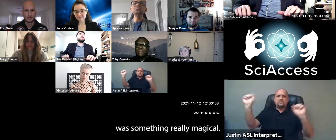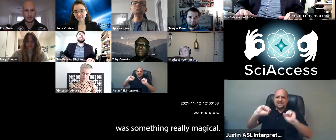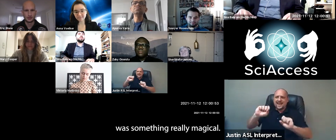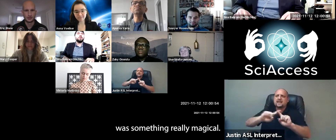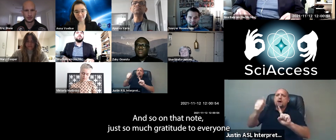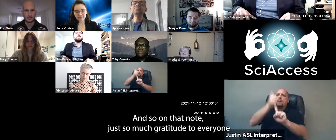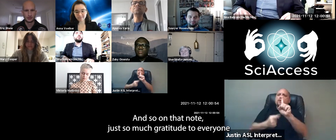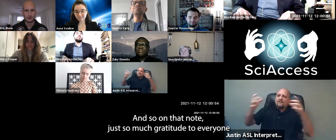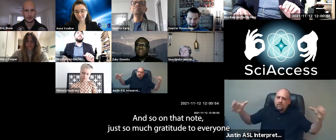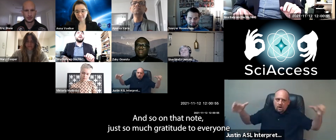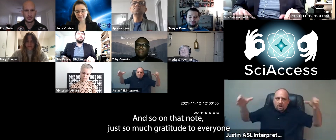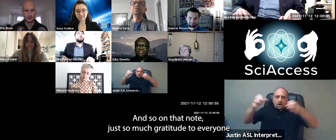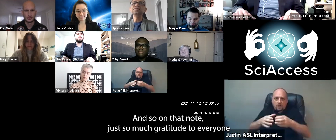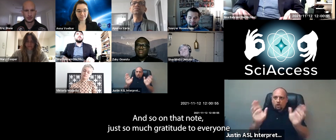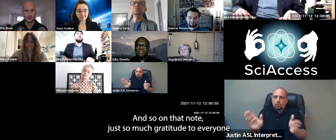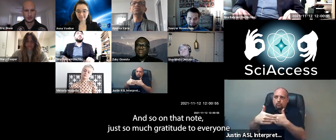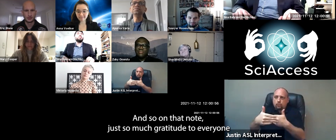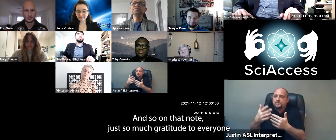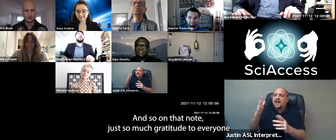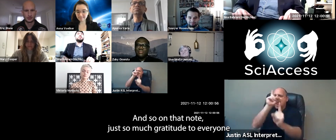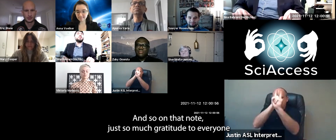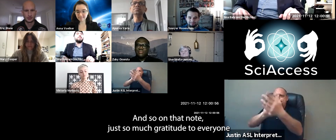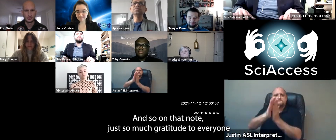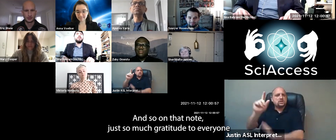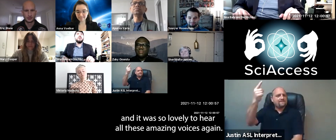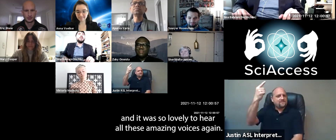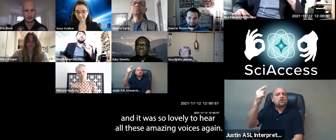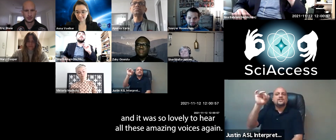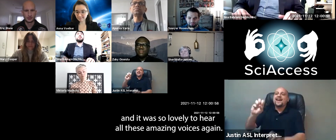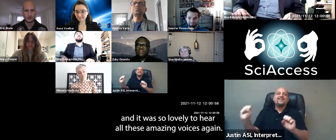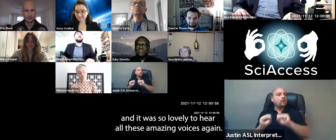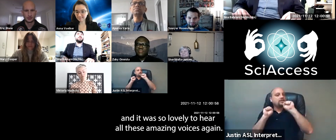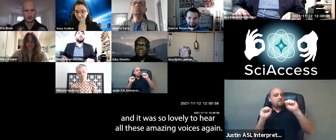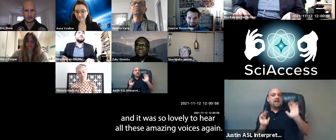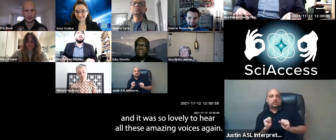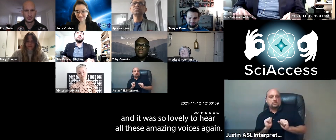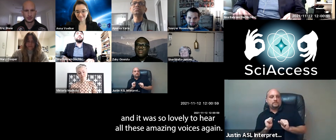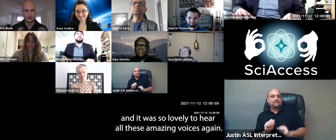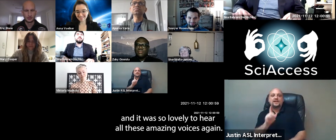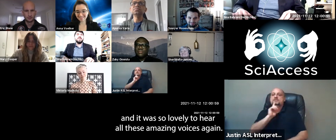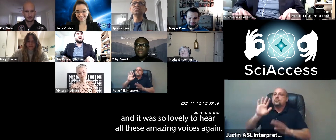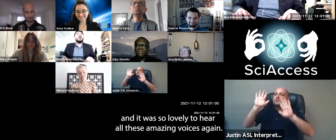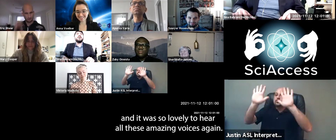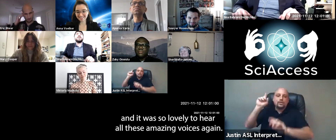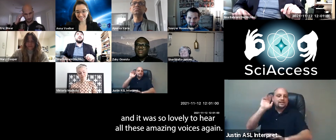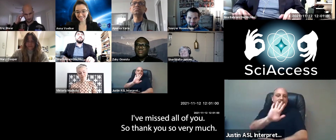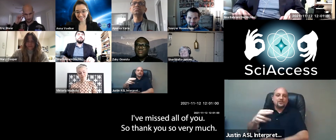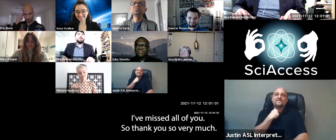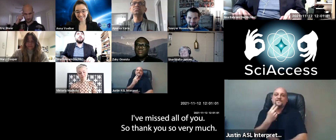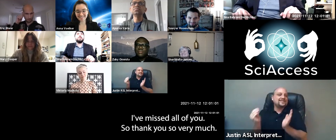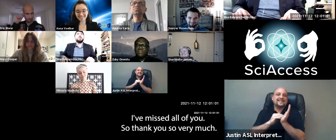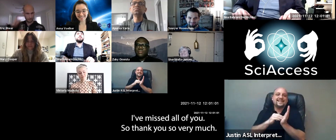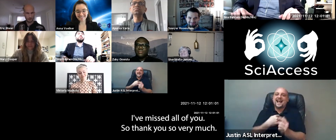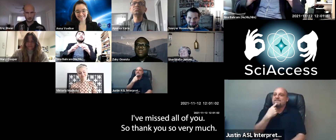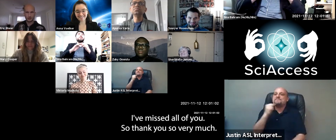something really magical. And so on that note, just so much gratitude to everyone. And it was so lovely to hear all these amazing voices. Again, I've